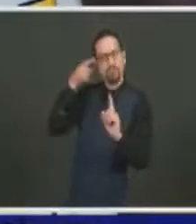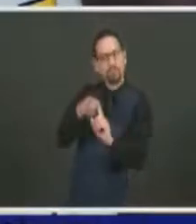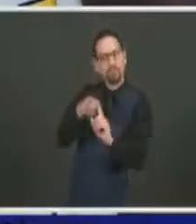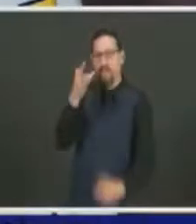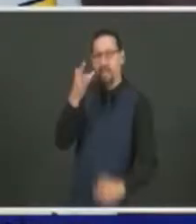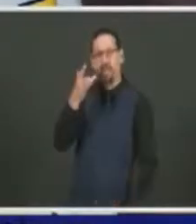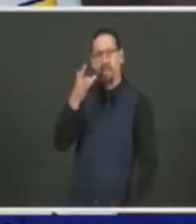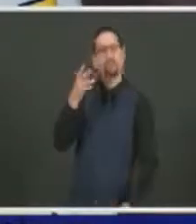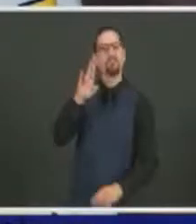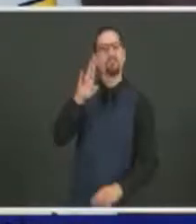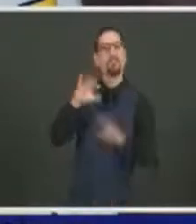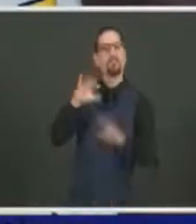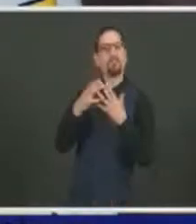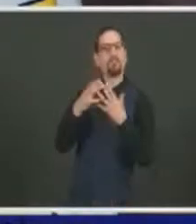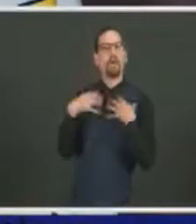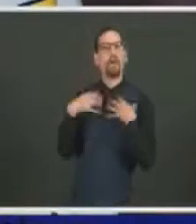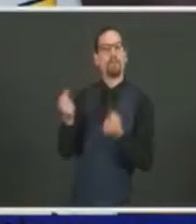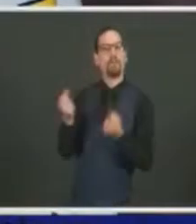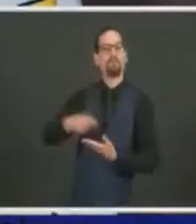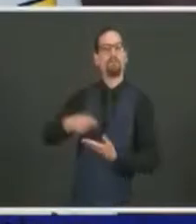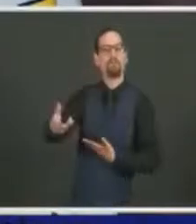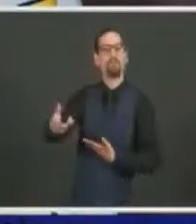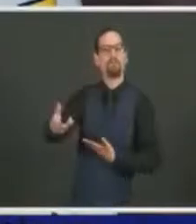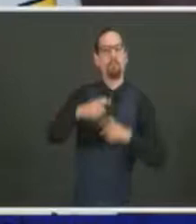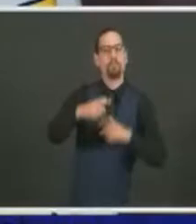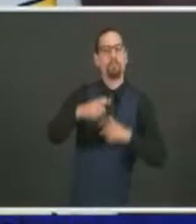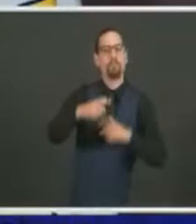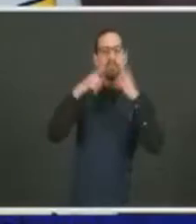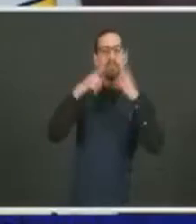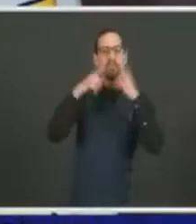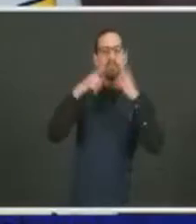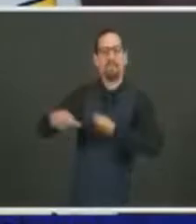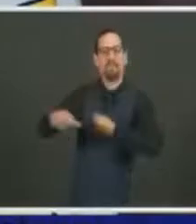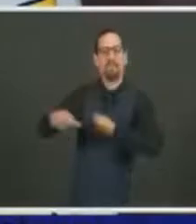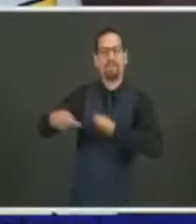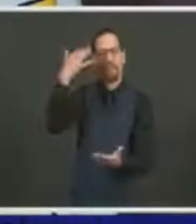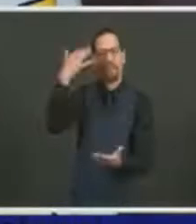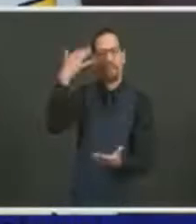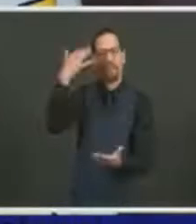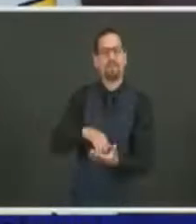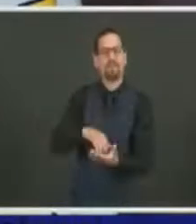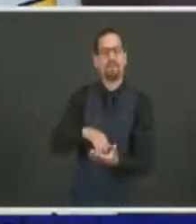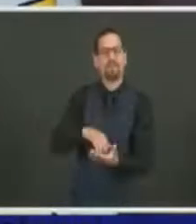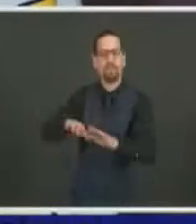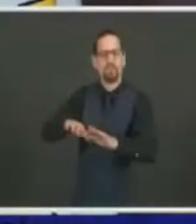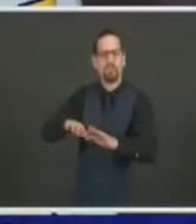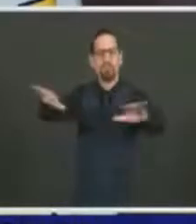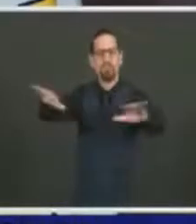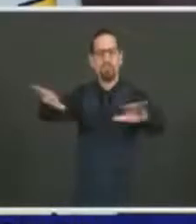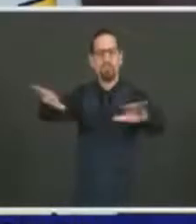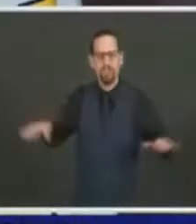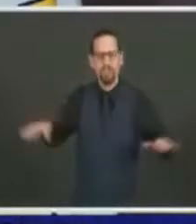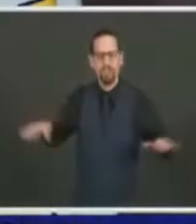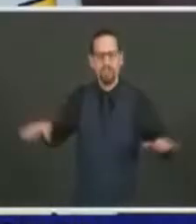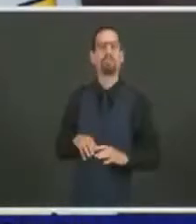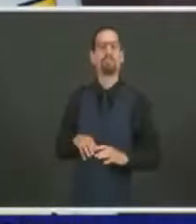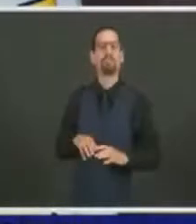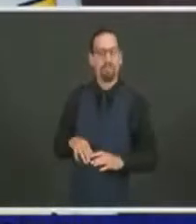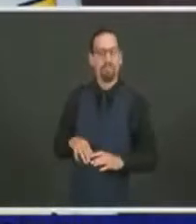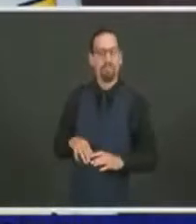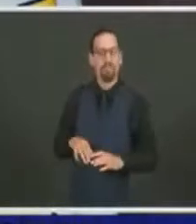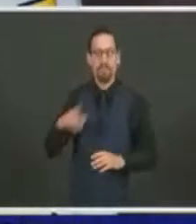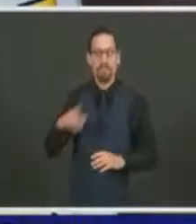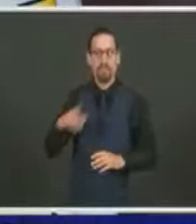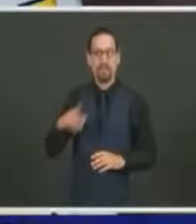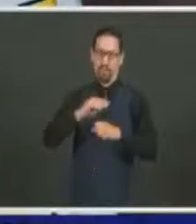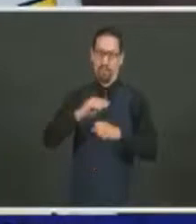We need to make sure, it's clear now, the virus is here, it hasn't abated, it